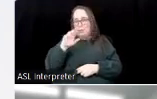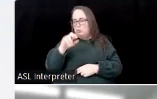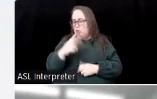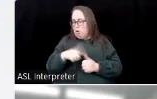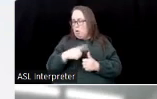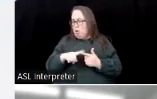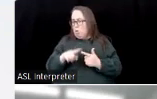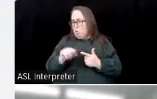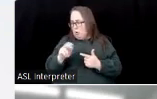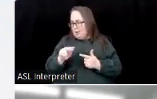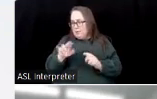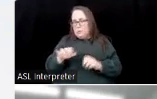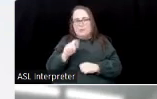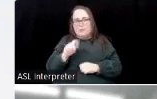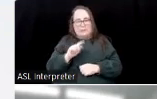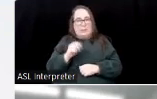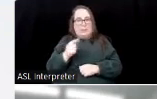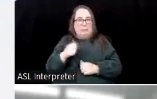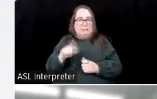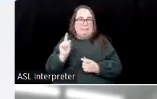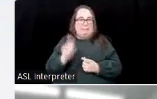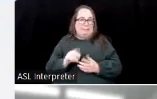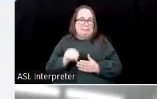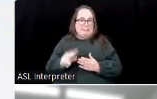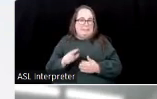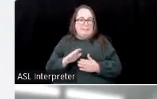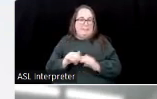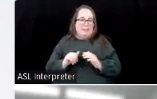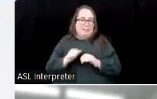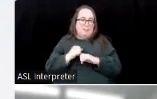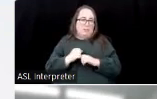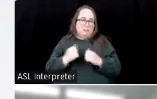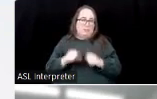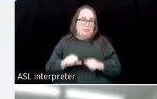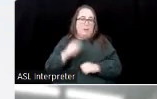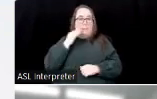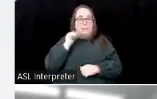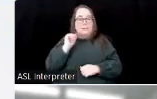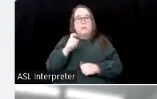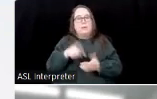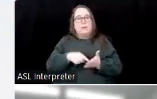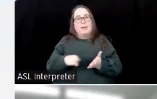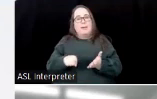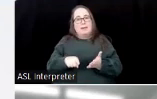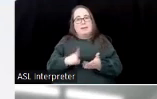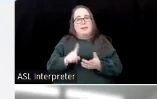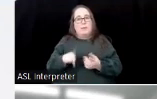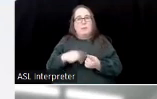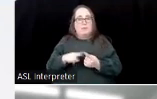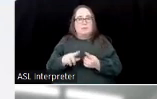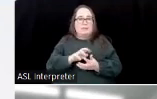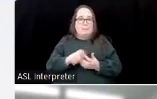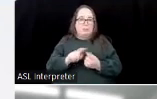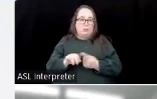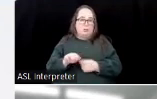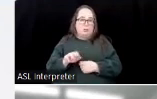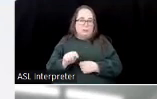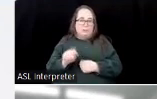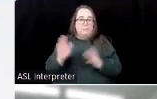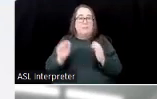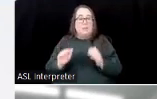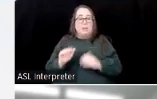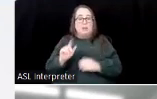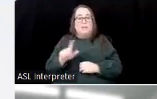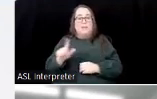do these, and it's a little less costly than security deposits because you only have to pay when there's damage to the unit. Landlord